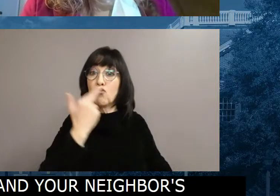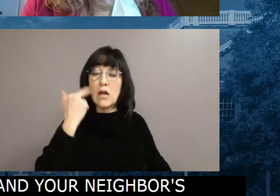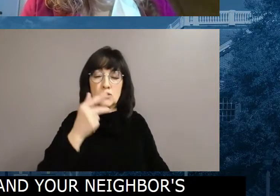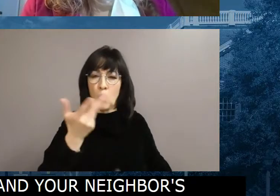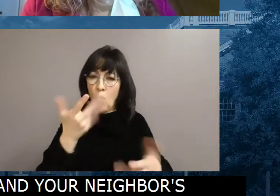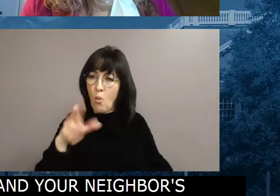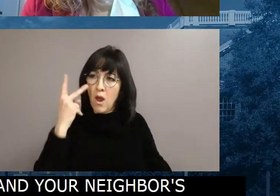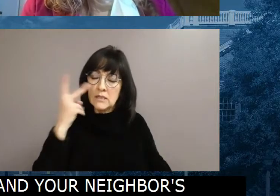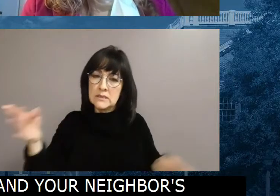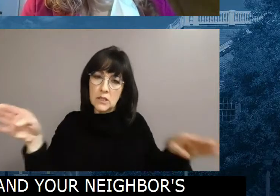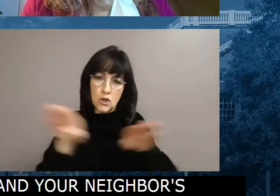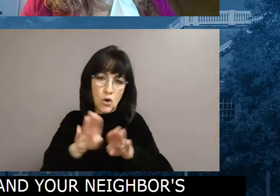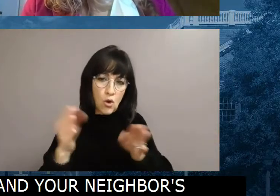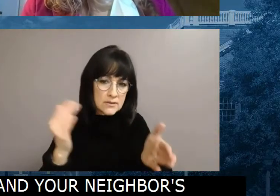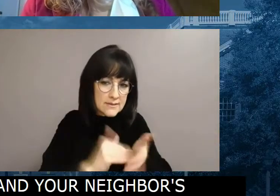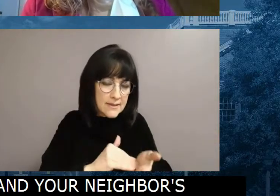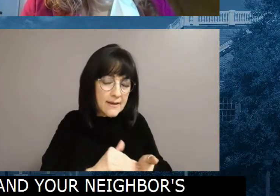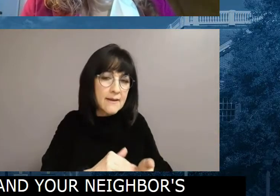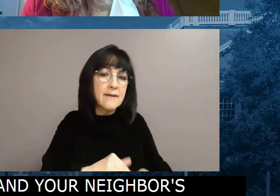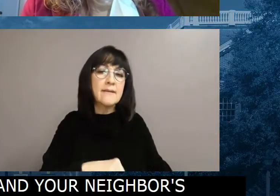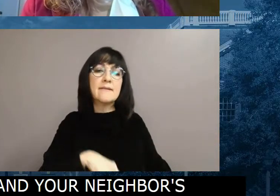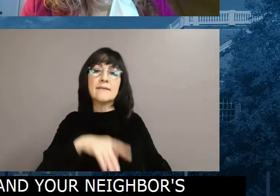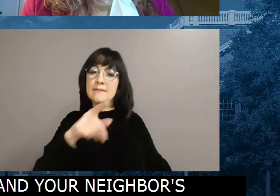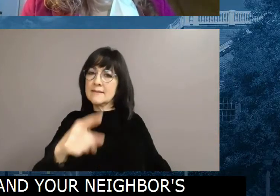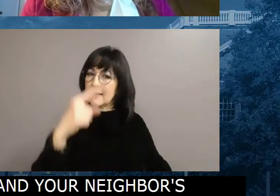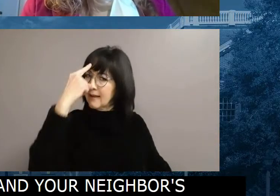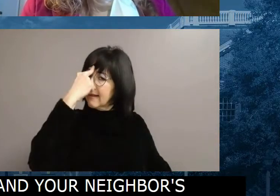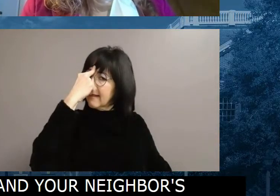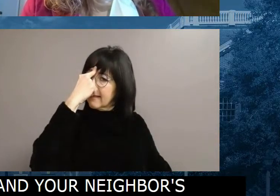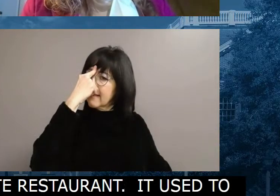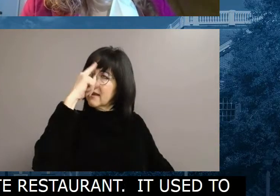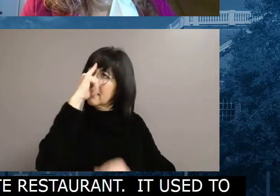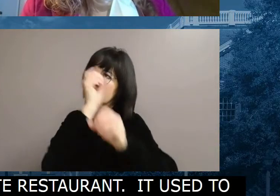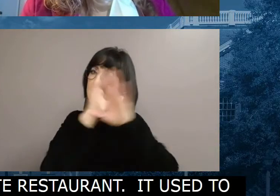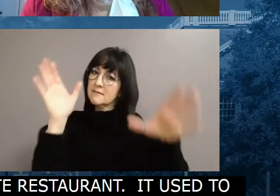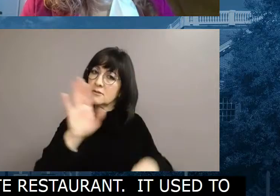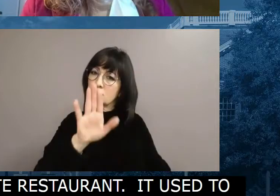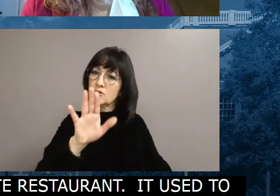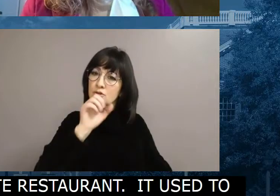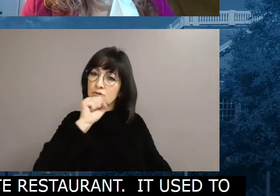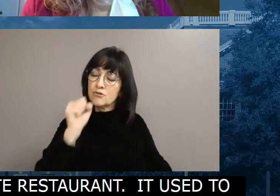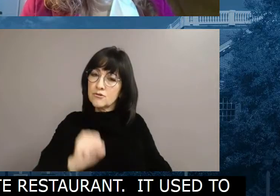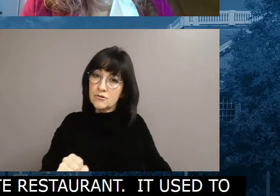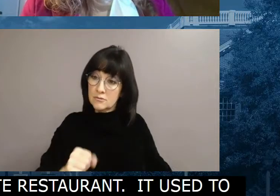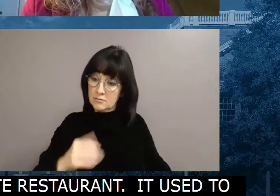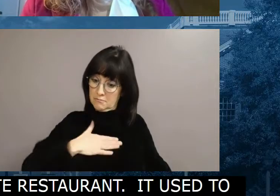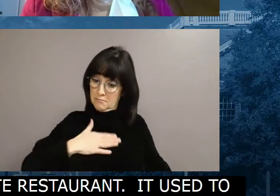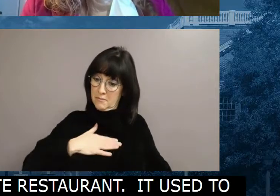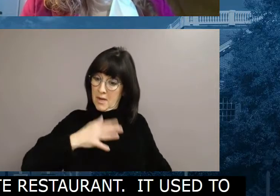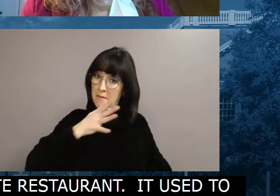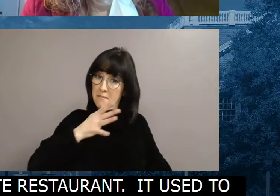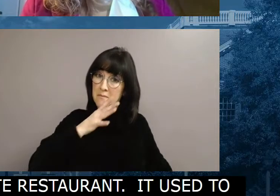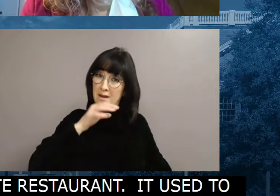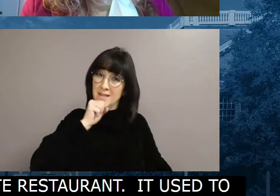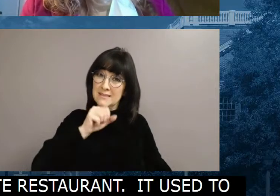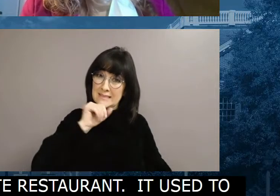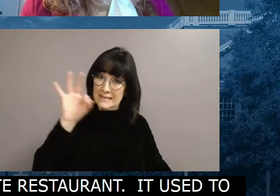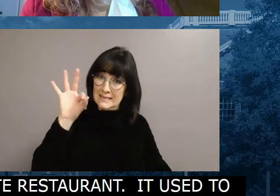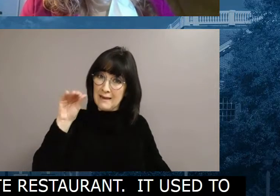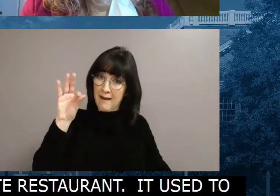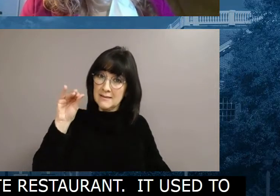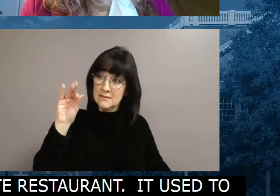and still is to a certain extent, think about your grandmother, your elderly parent. My mother's 90 years old. My mother's vaccinated